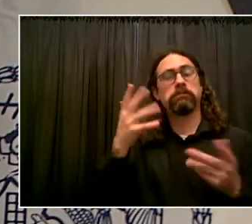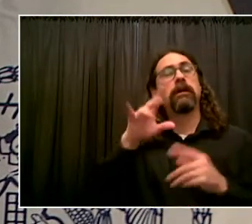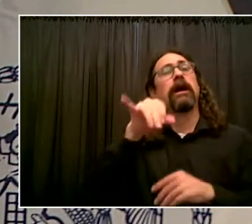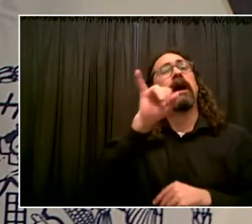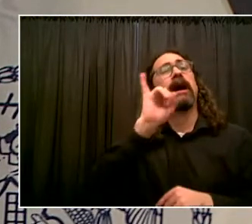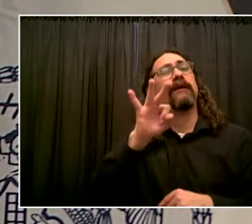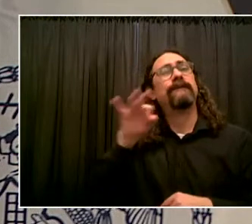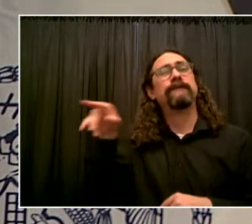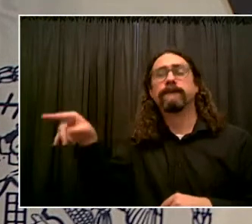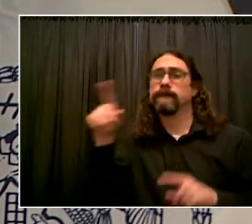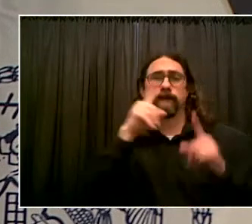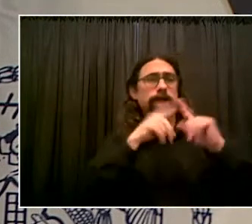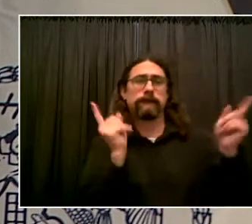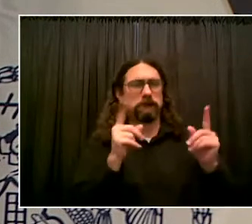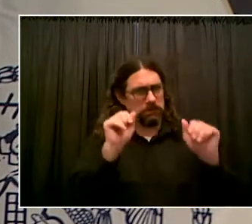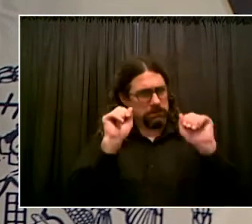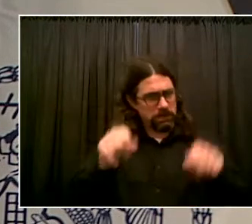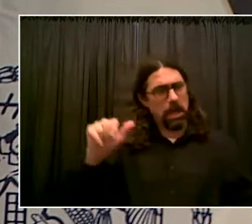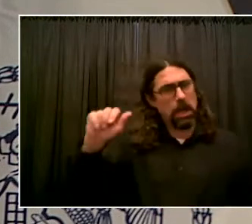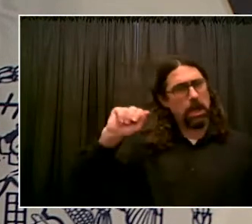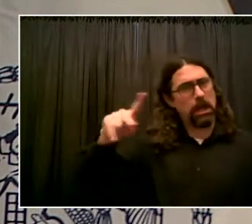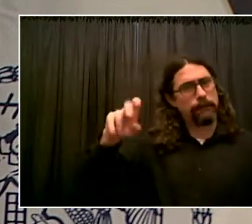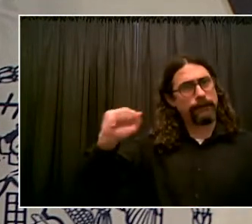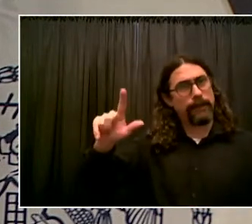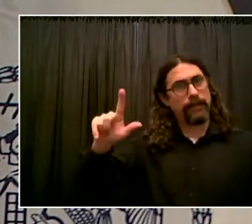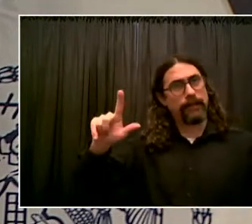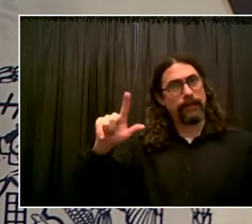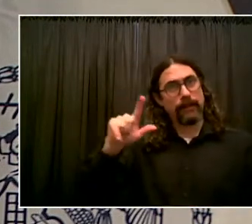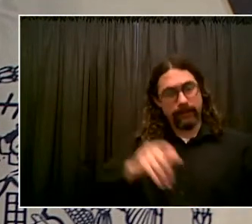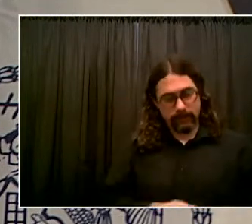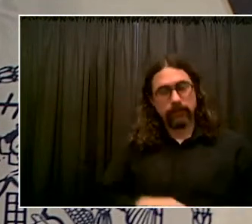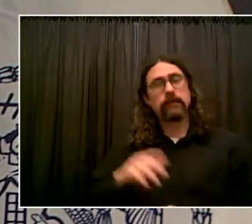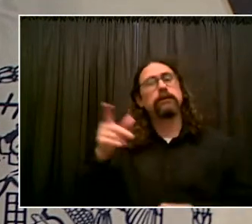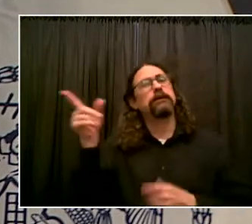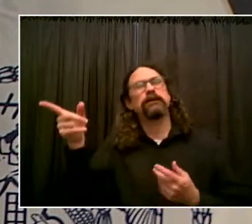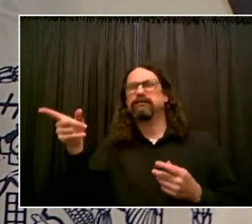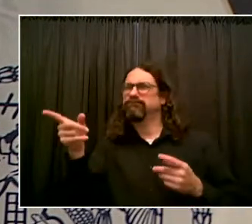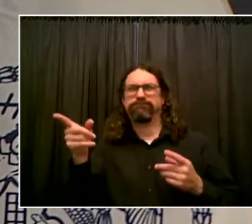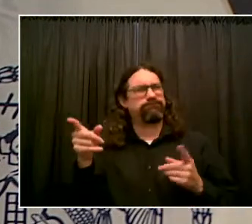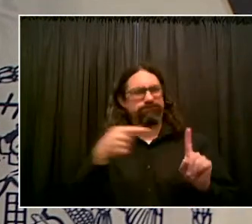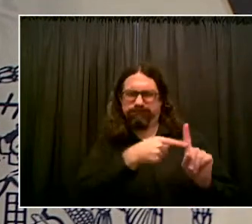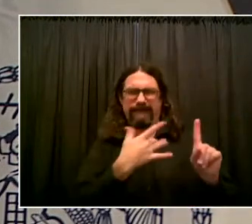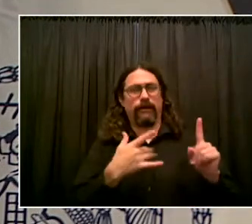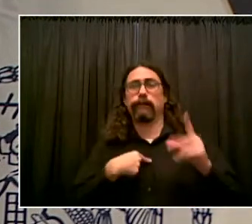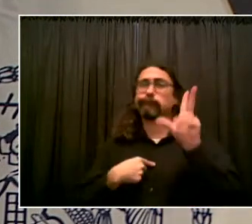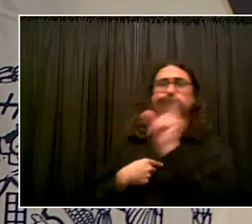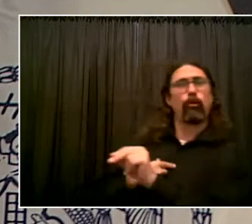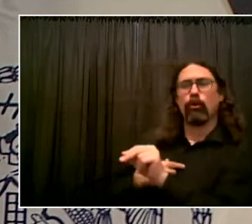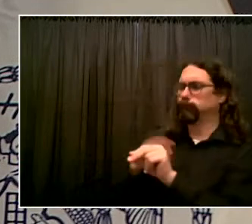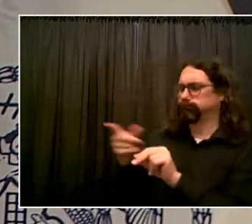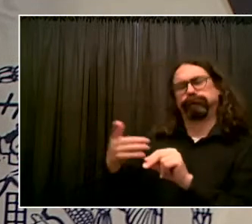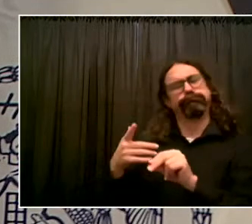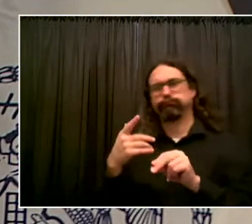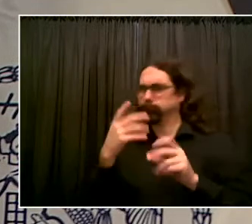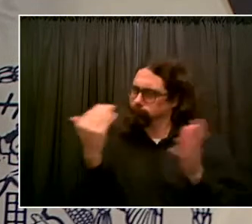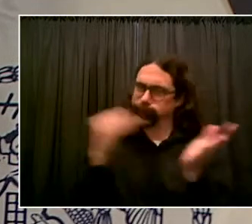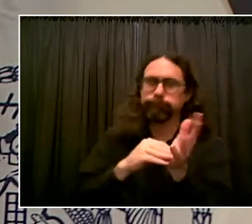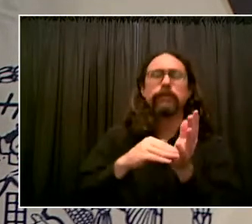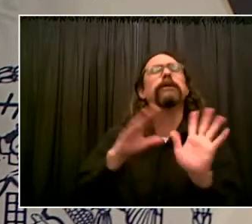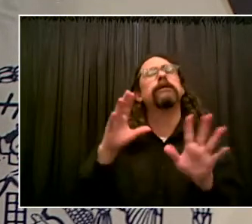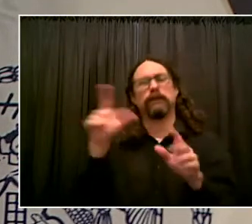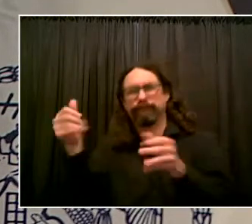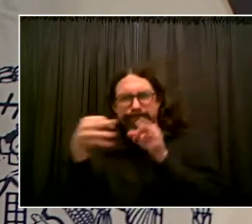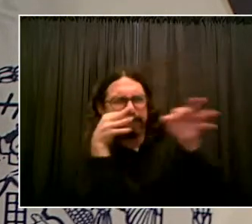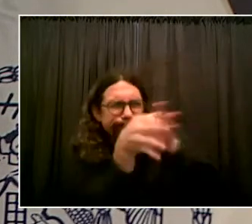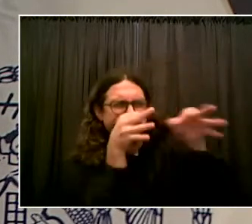has the opportunity right then and there to decide, okay, now I'm going to get vaccinated. So there's a bunch of steps, substantial numbers we have to work through. We have to do